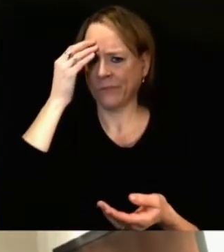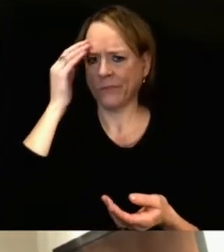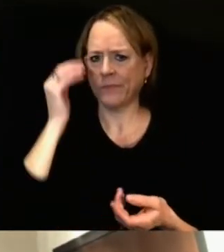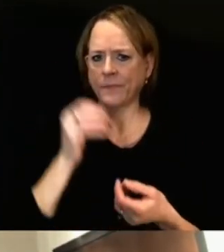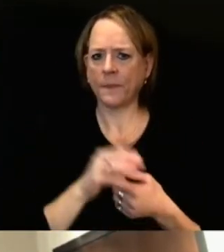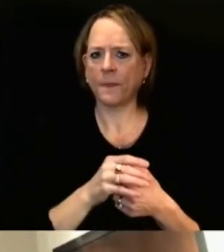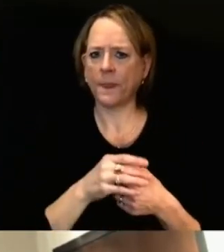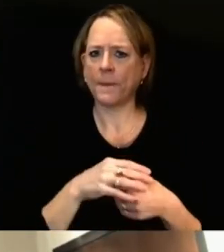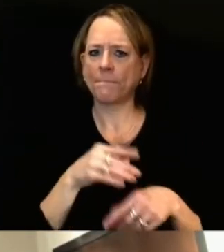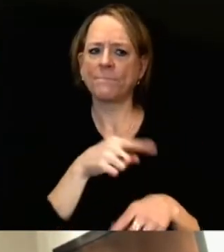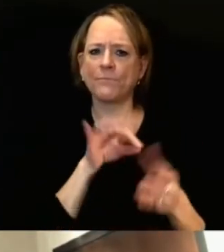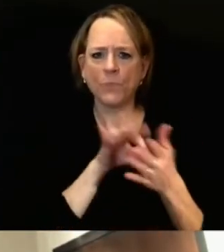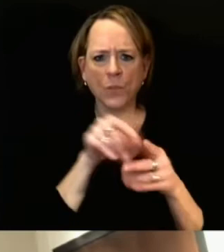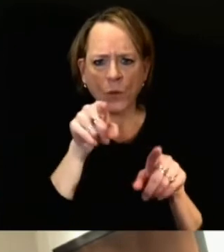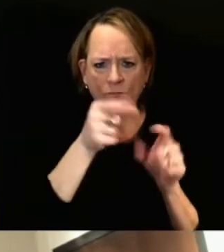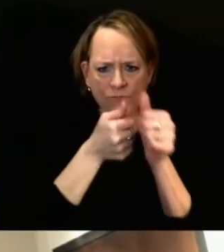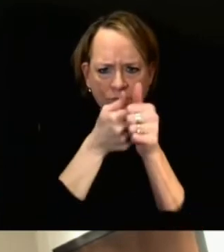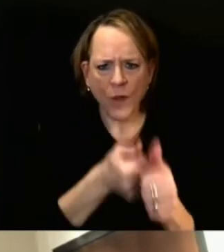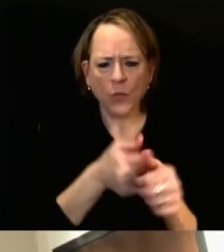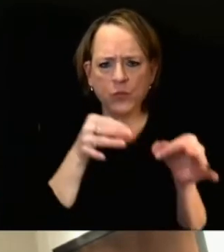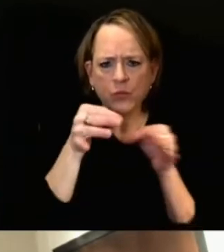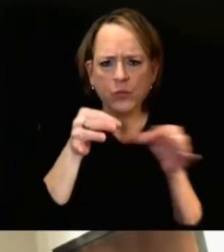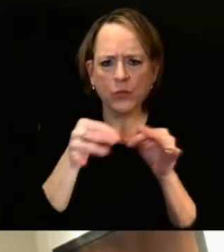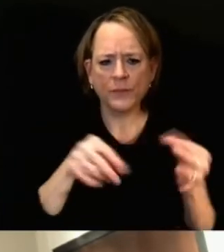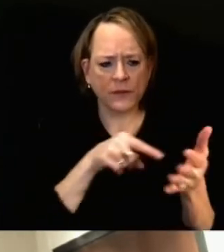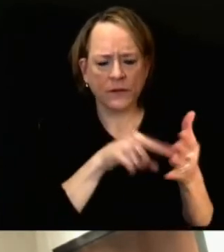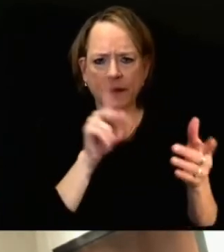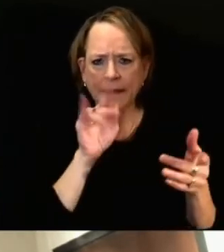two, know that they shouldn't be used as the